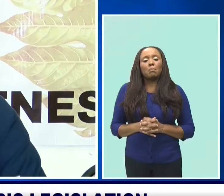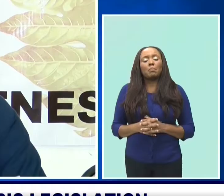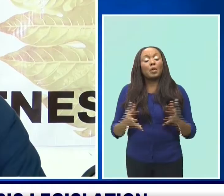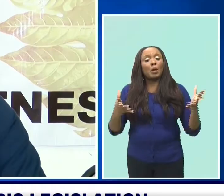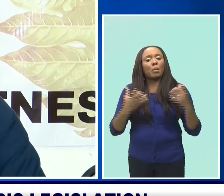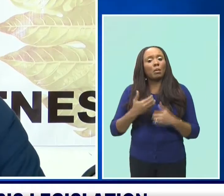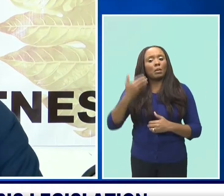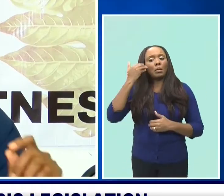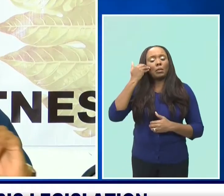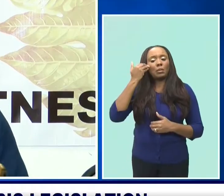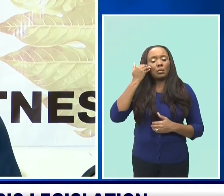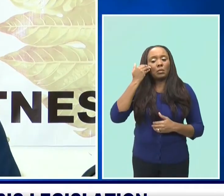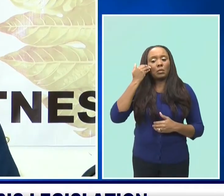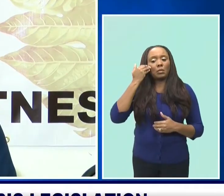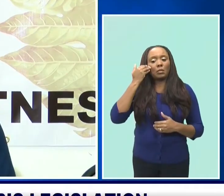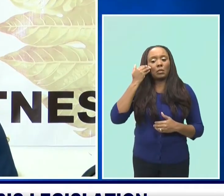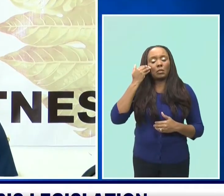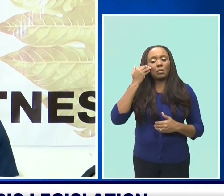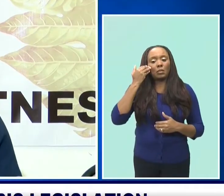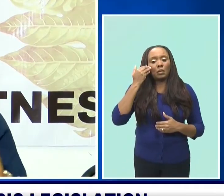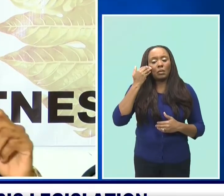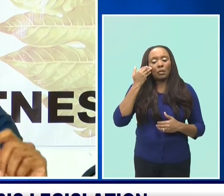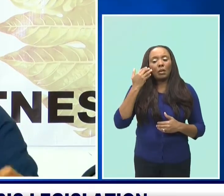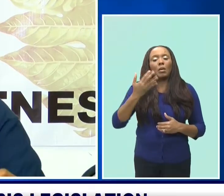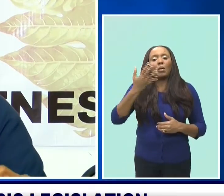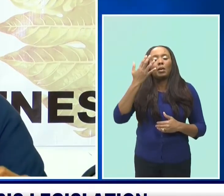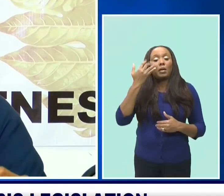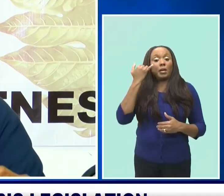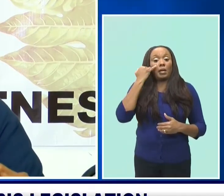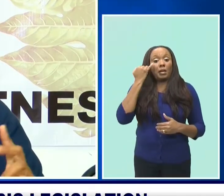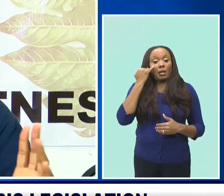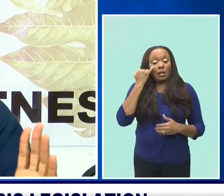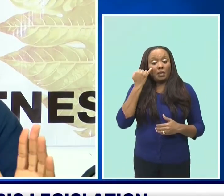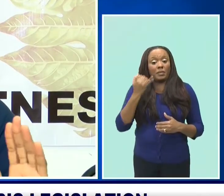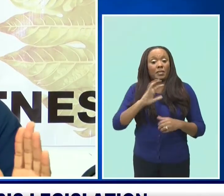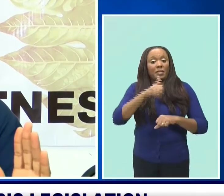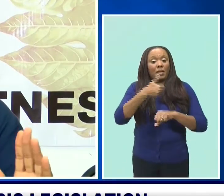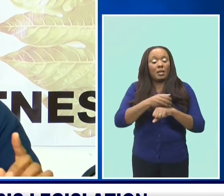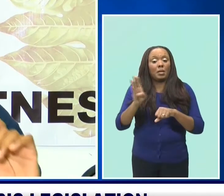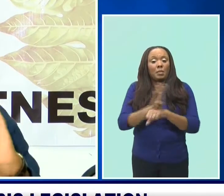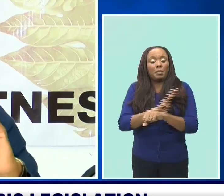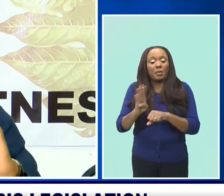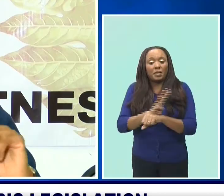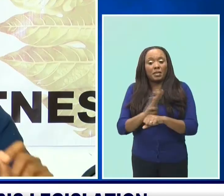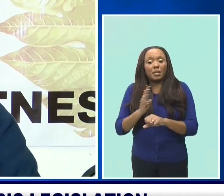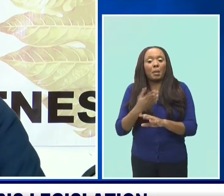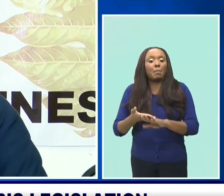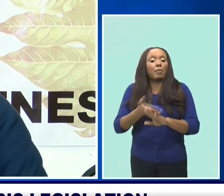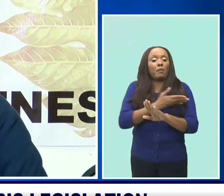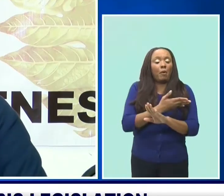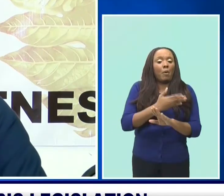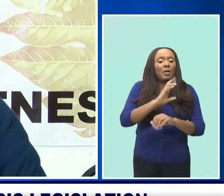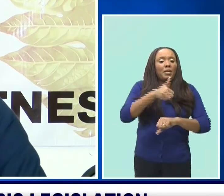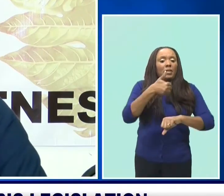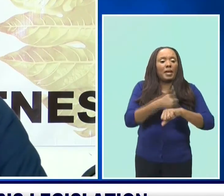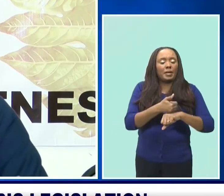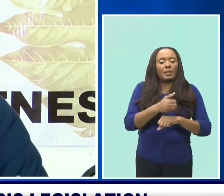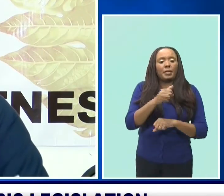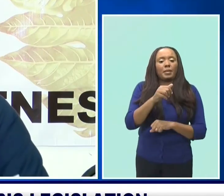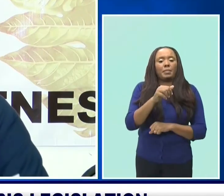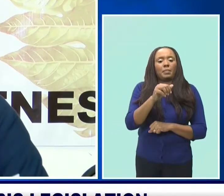entities before the passage of the bill is legal. To incorporate is not a problem, but we wanted to look at the legality of